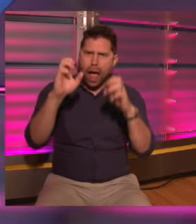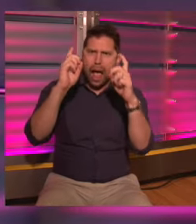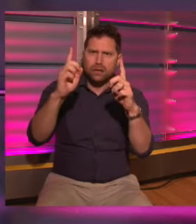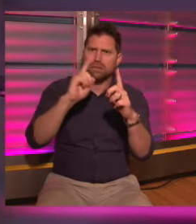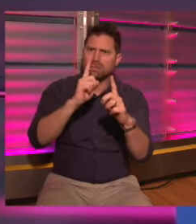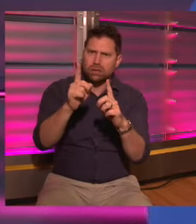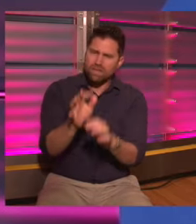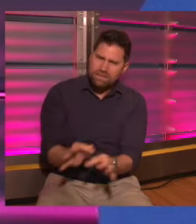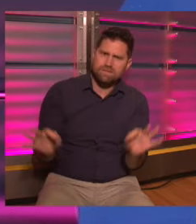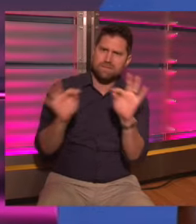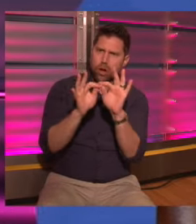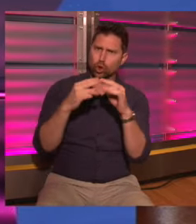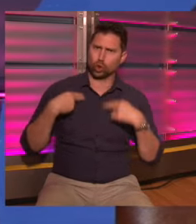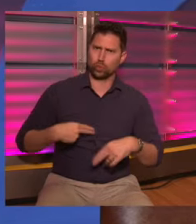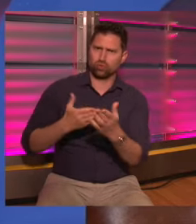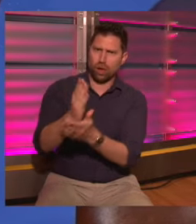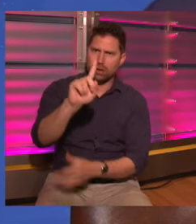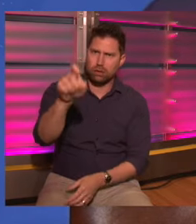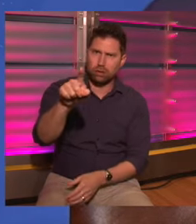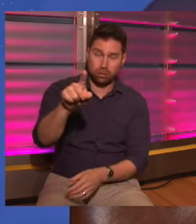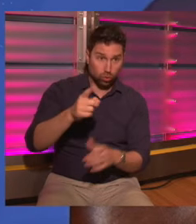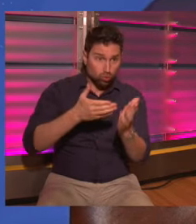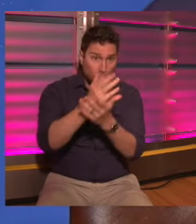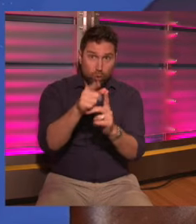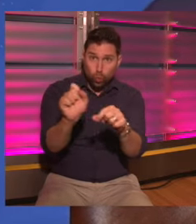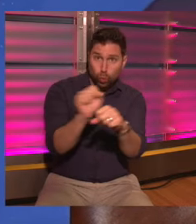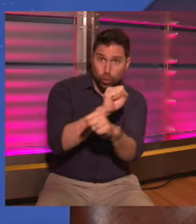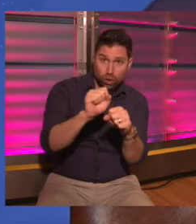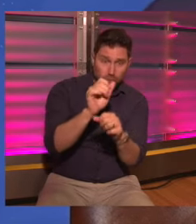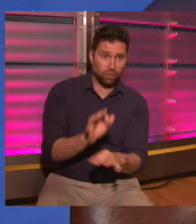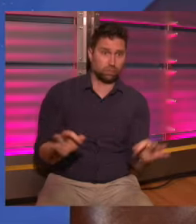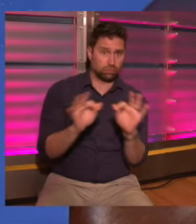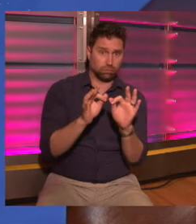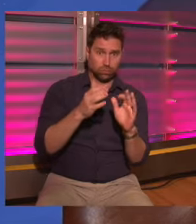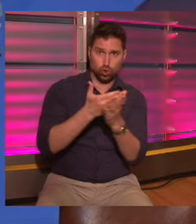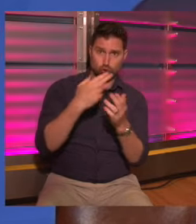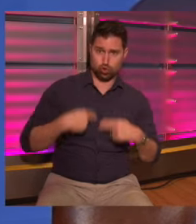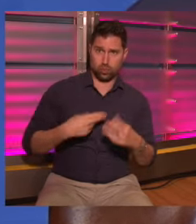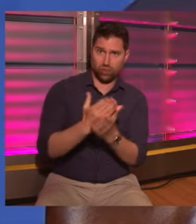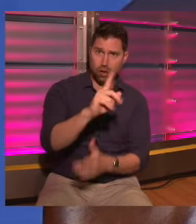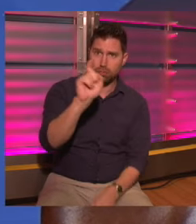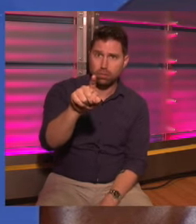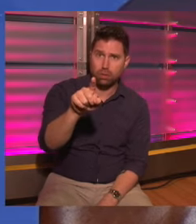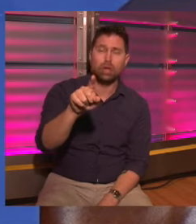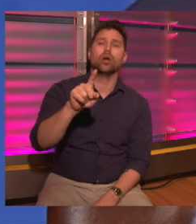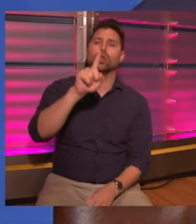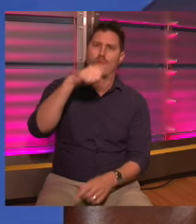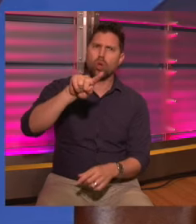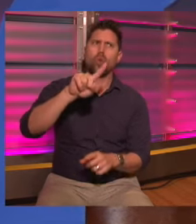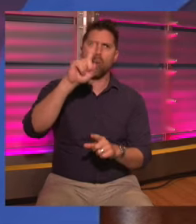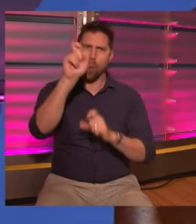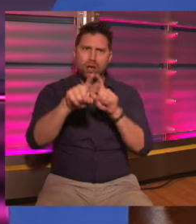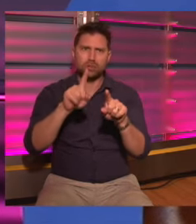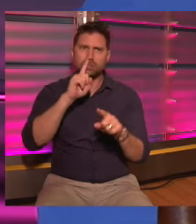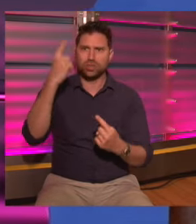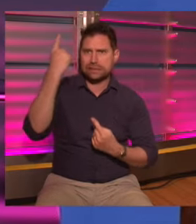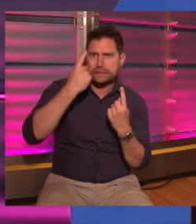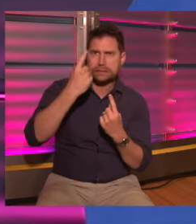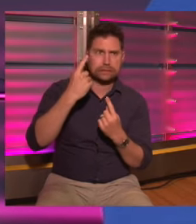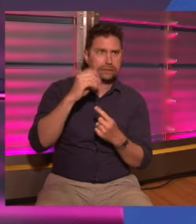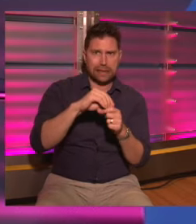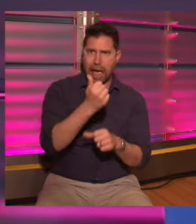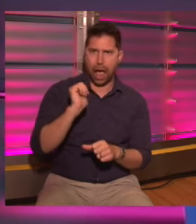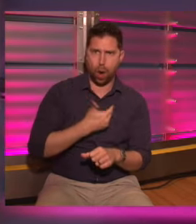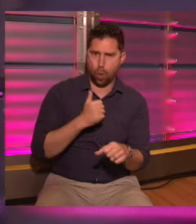right? Is right to work a fundamental human right? And I think this is a lot of these questions that we should all be considering in any of our work as we